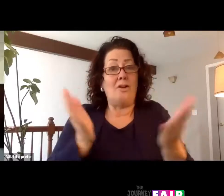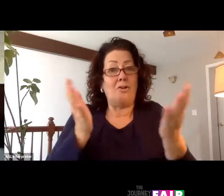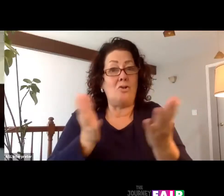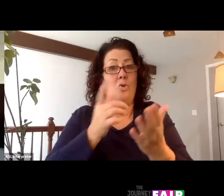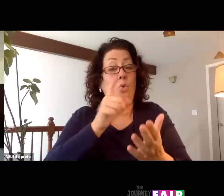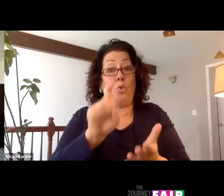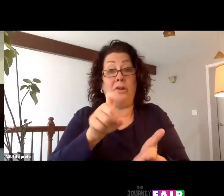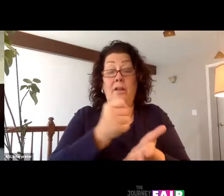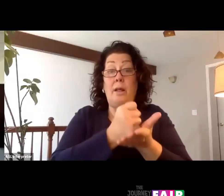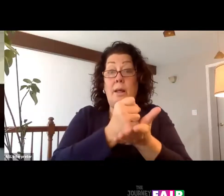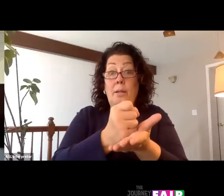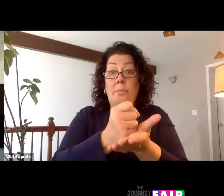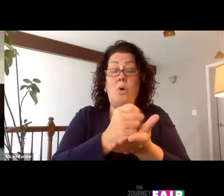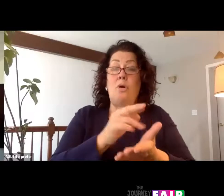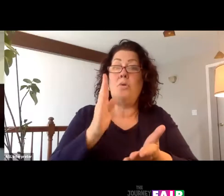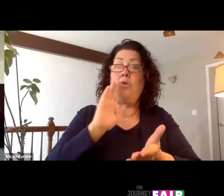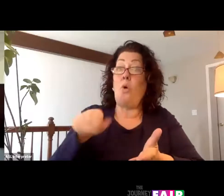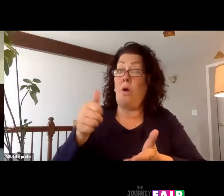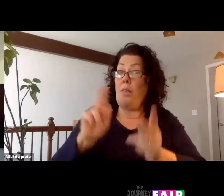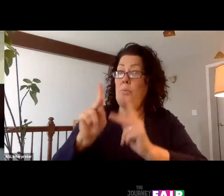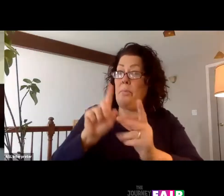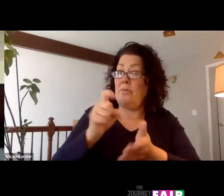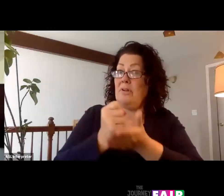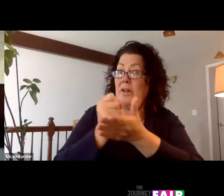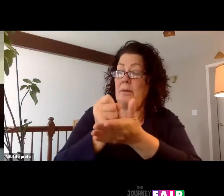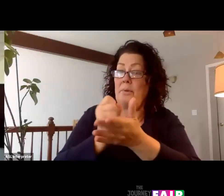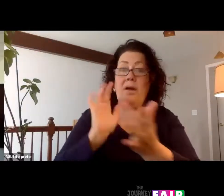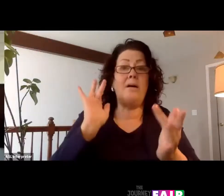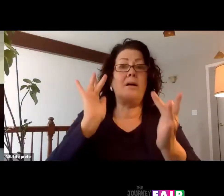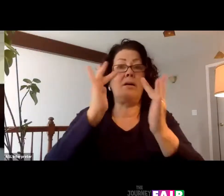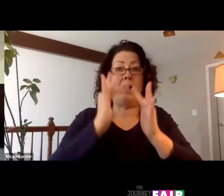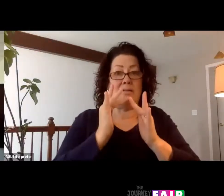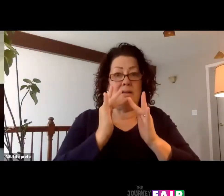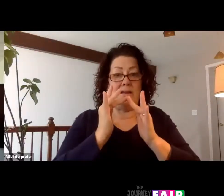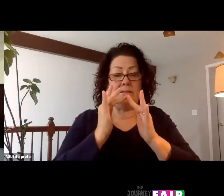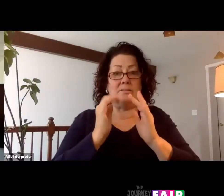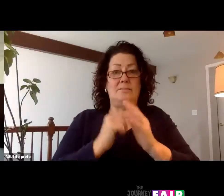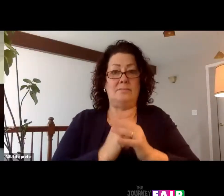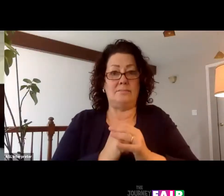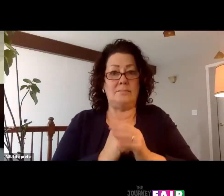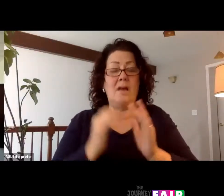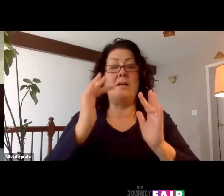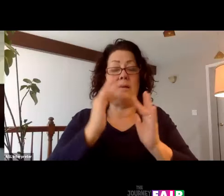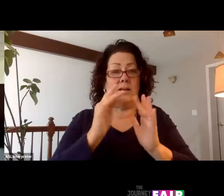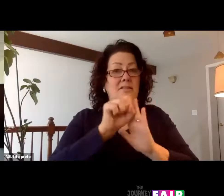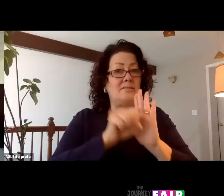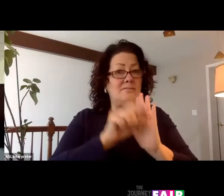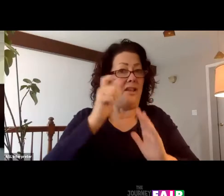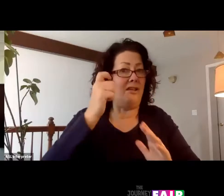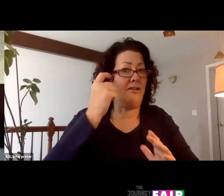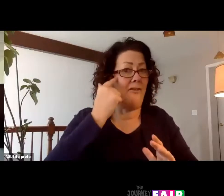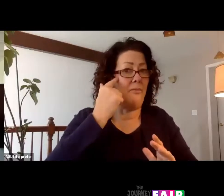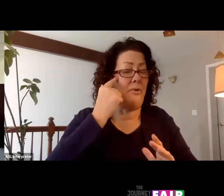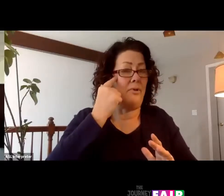need assistance or if know people who need assistance to reach out to us, to reach out to our colleagues in state government, in federal government,